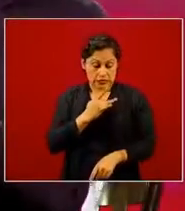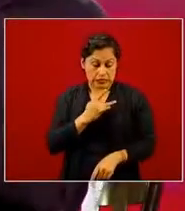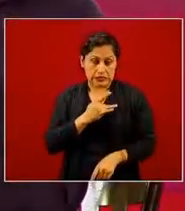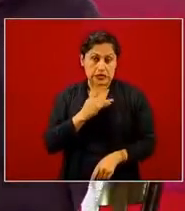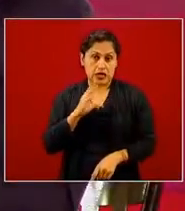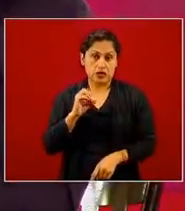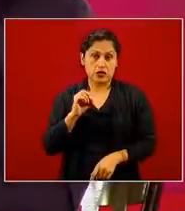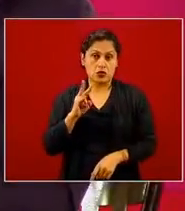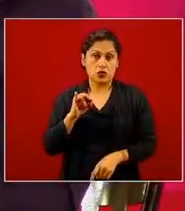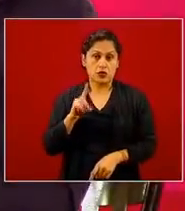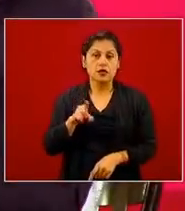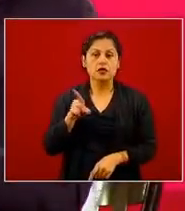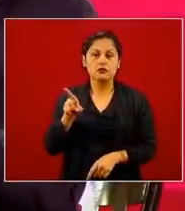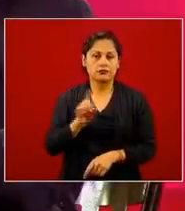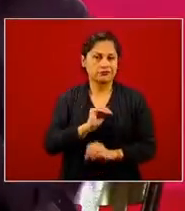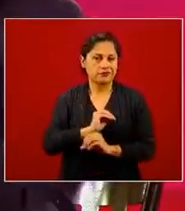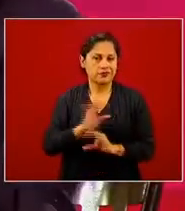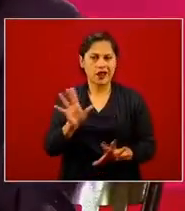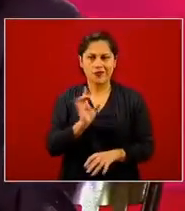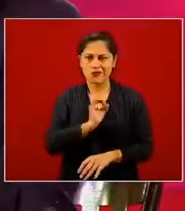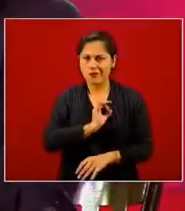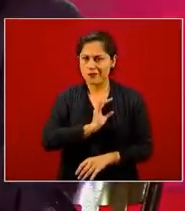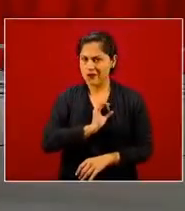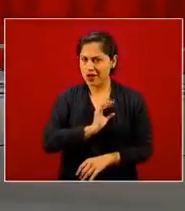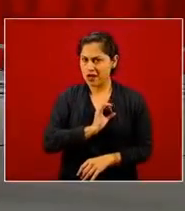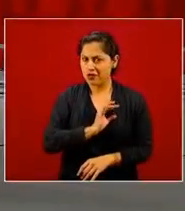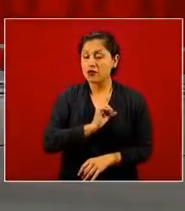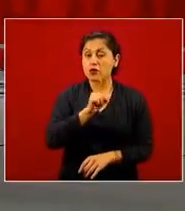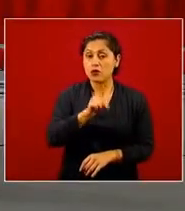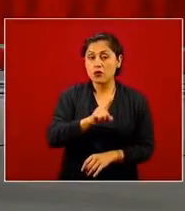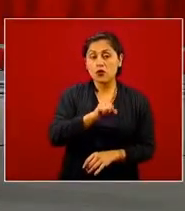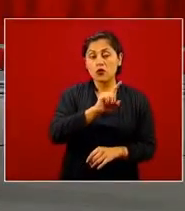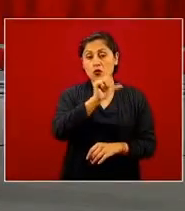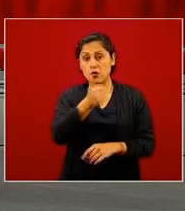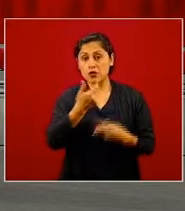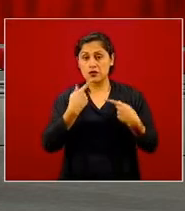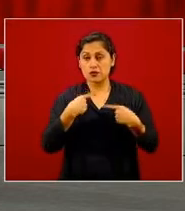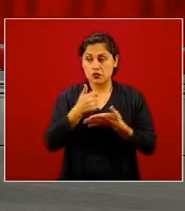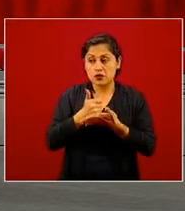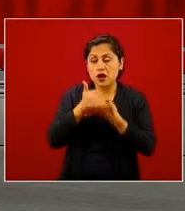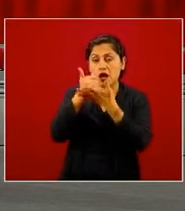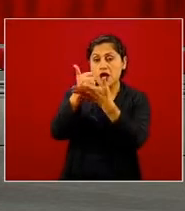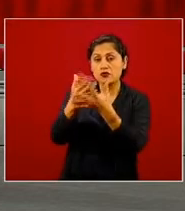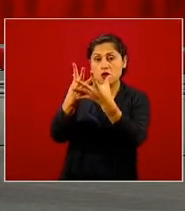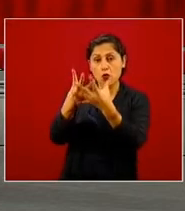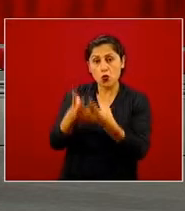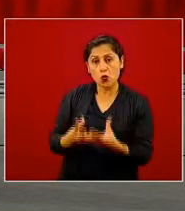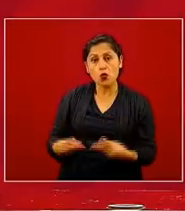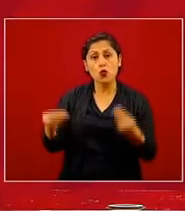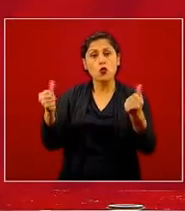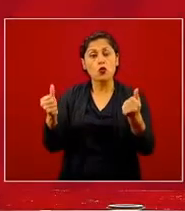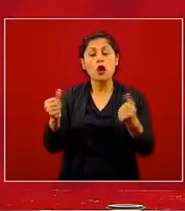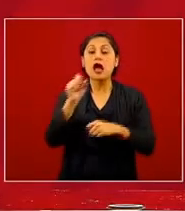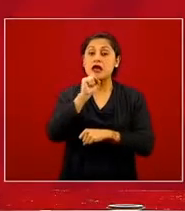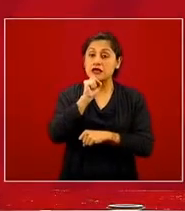show COVID symptoms, let's help them to go over that fear